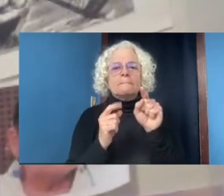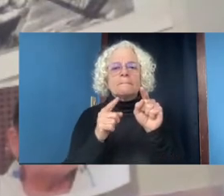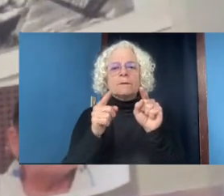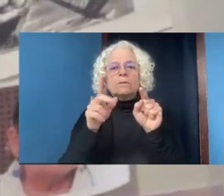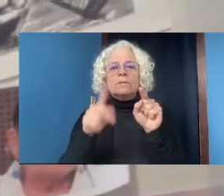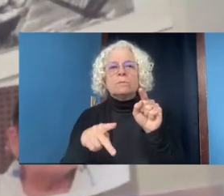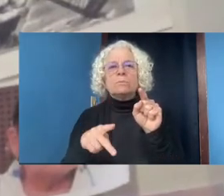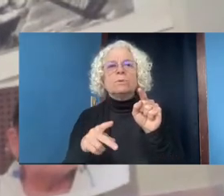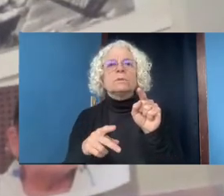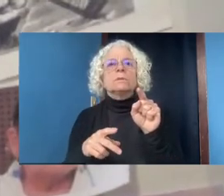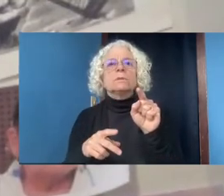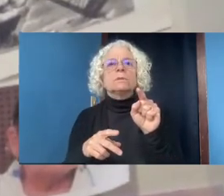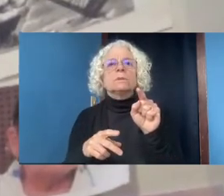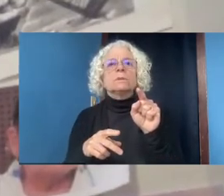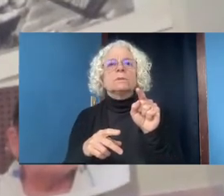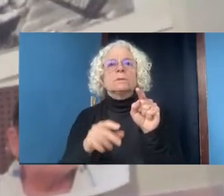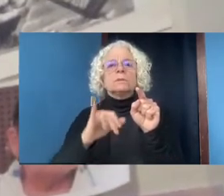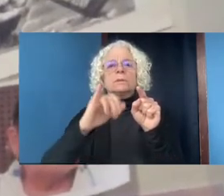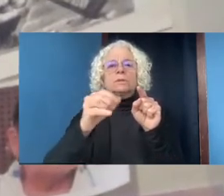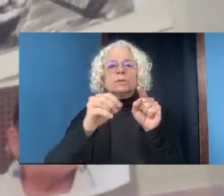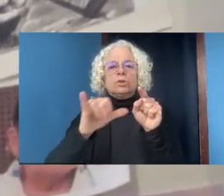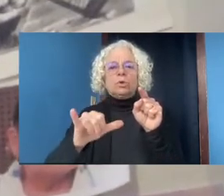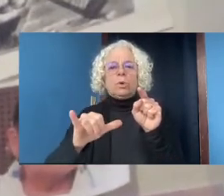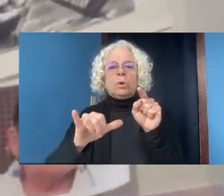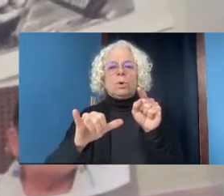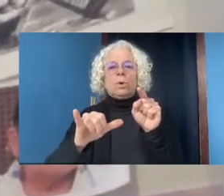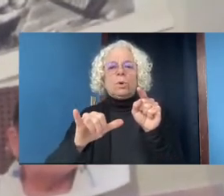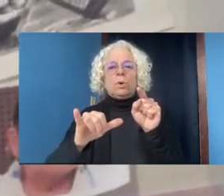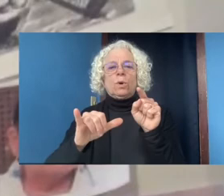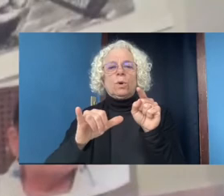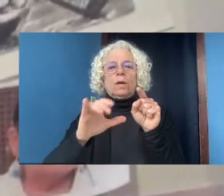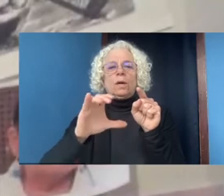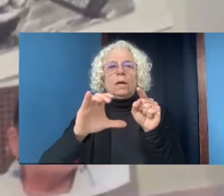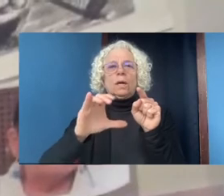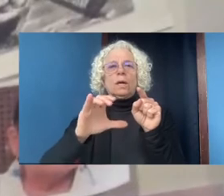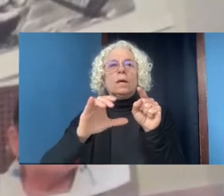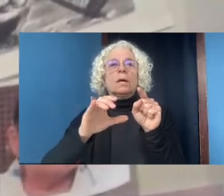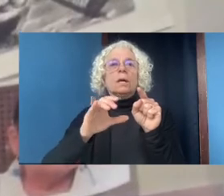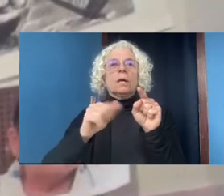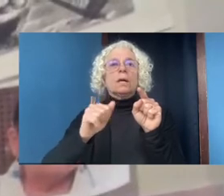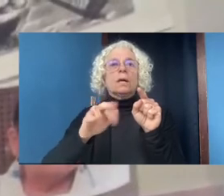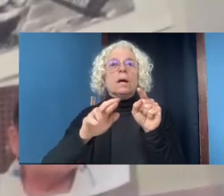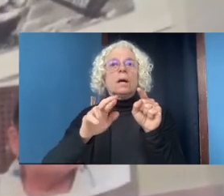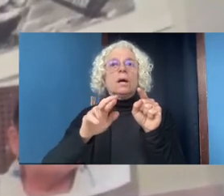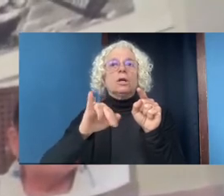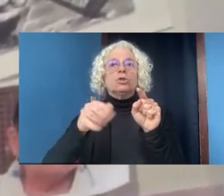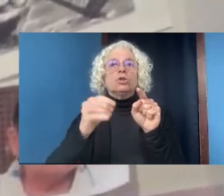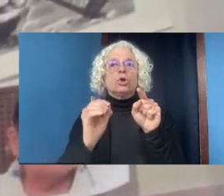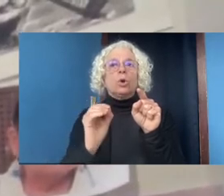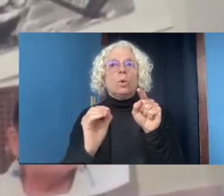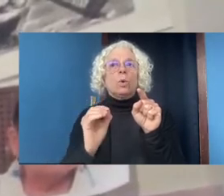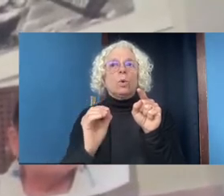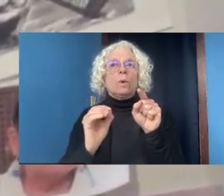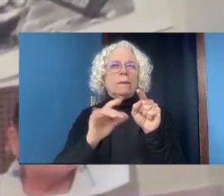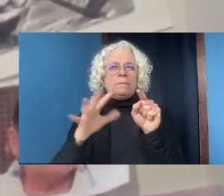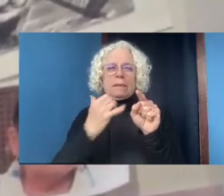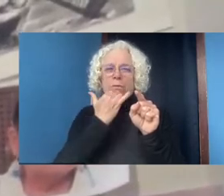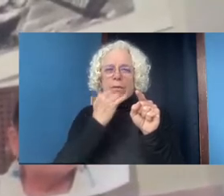I'll read you one of her pieces. She is a poet laureate 3 years ago.